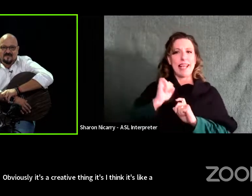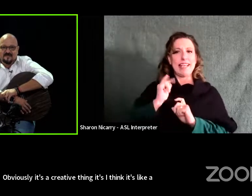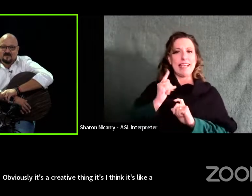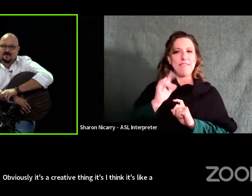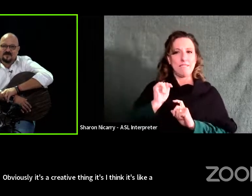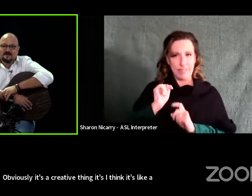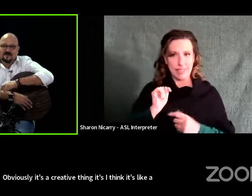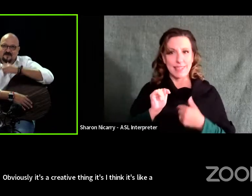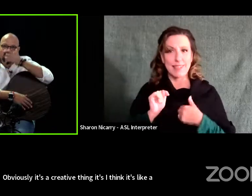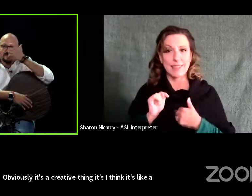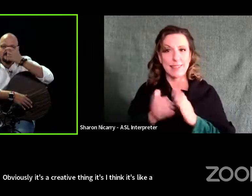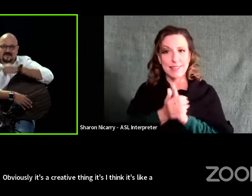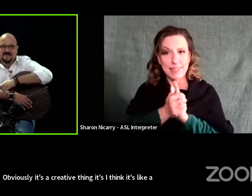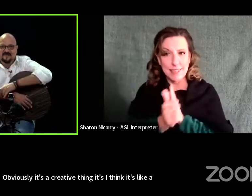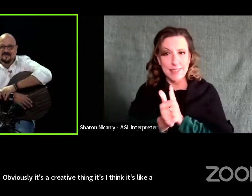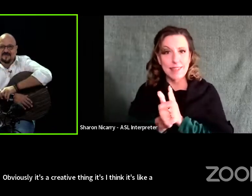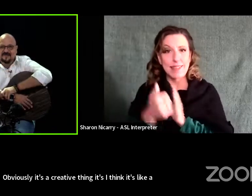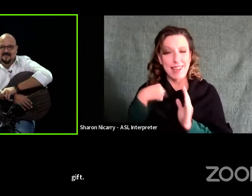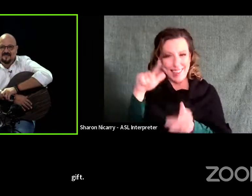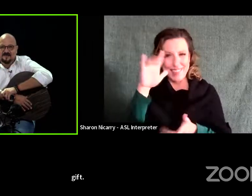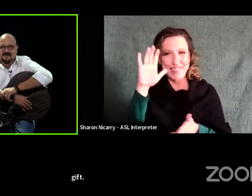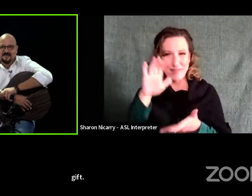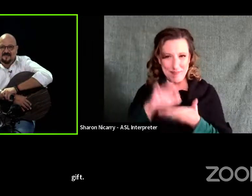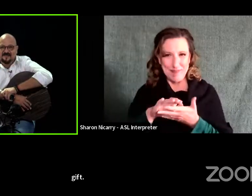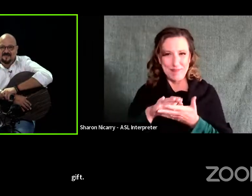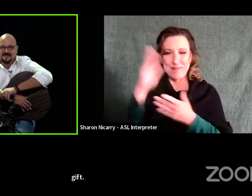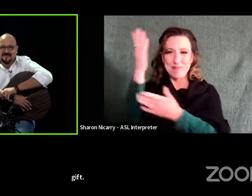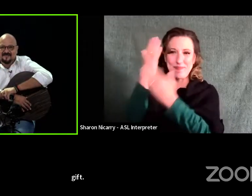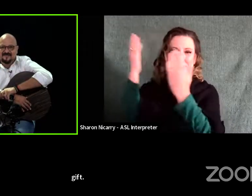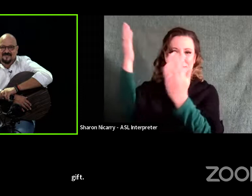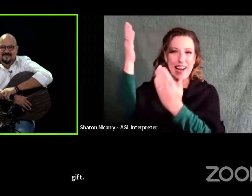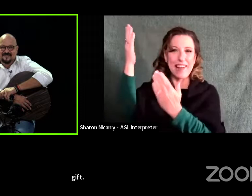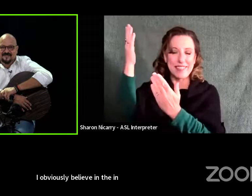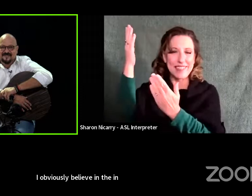I obviously believe in heavens,